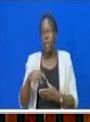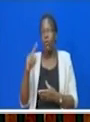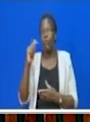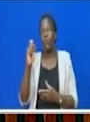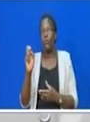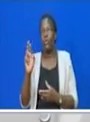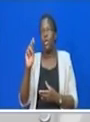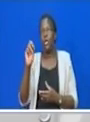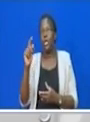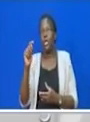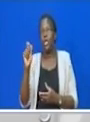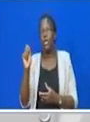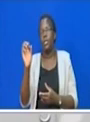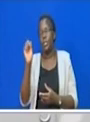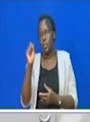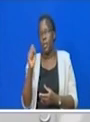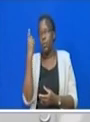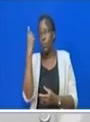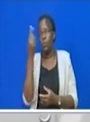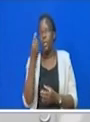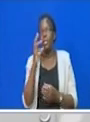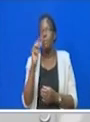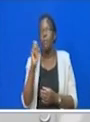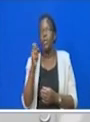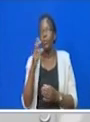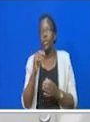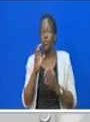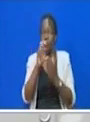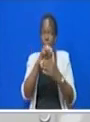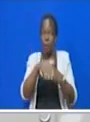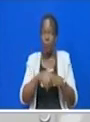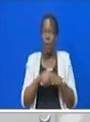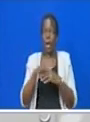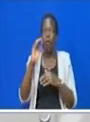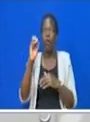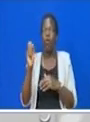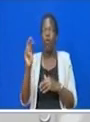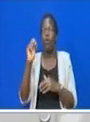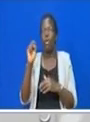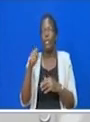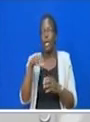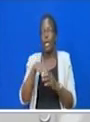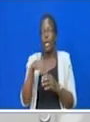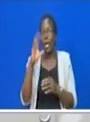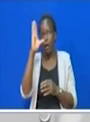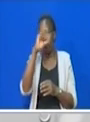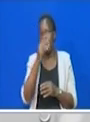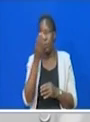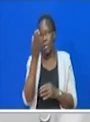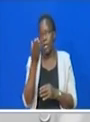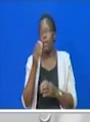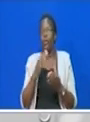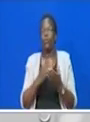treaties. So the first method they used to acquire colonies in Africa was through signing of